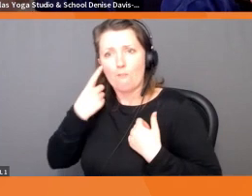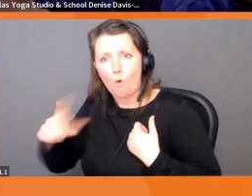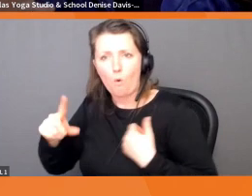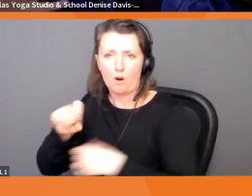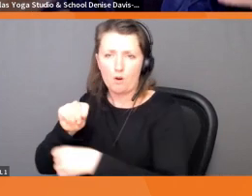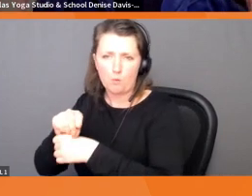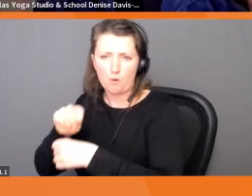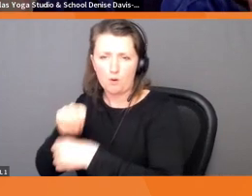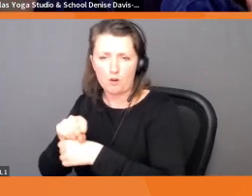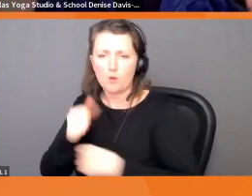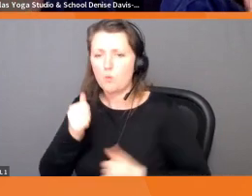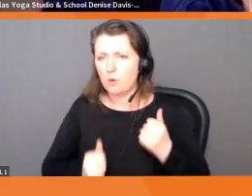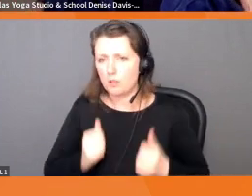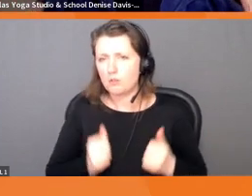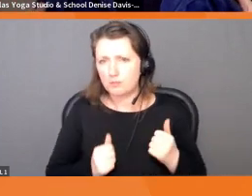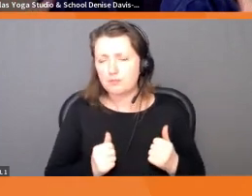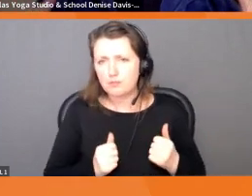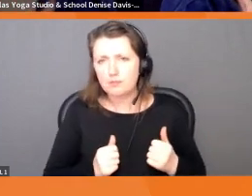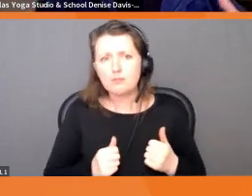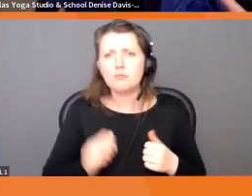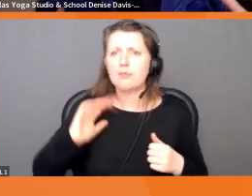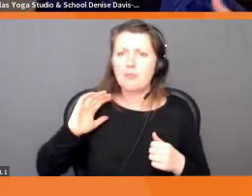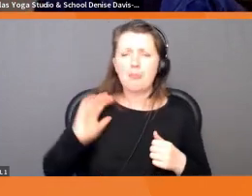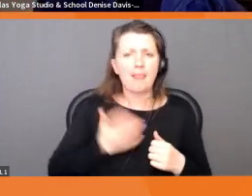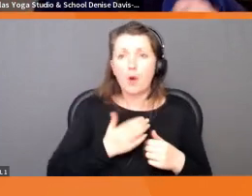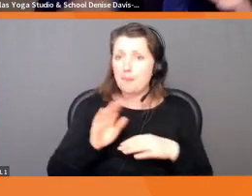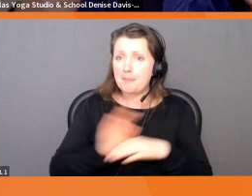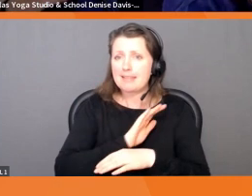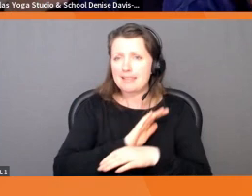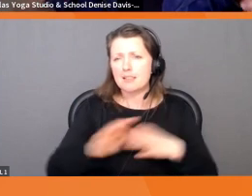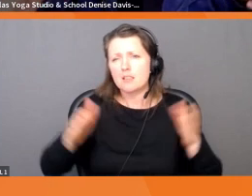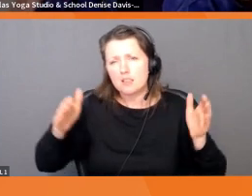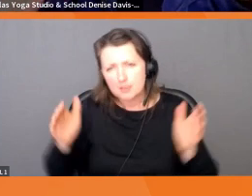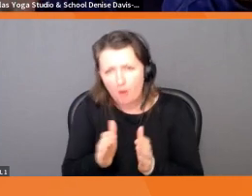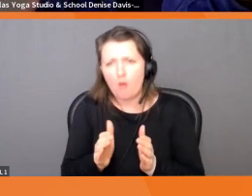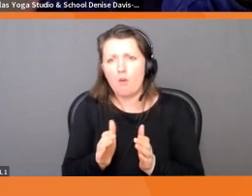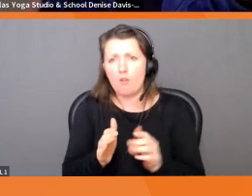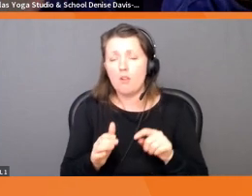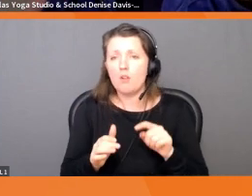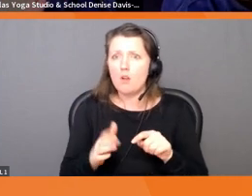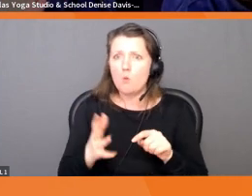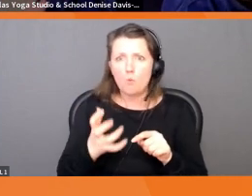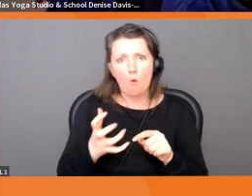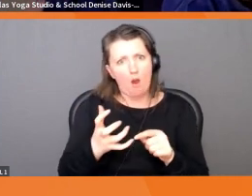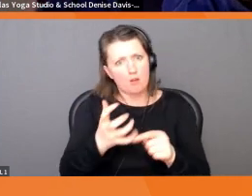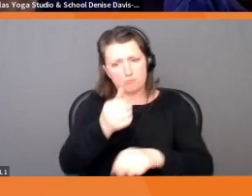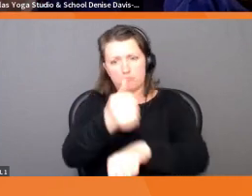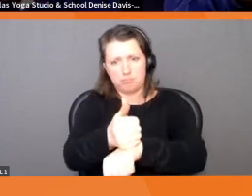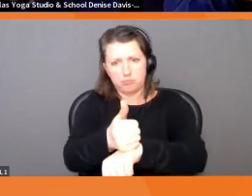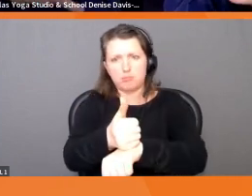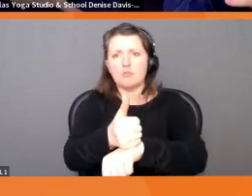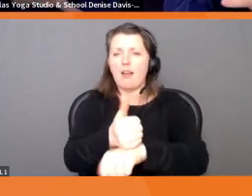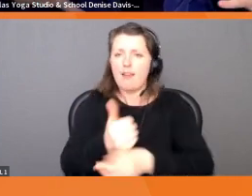Our businesses are social enterprise oriented, frequently as small businesses. We want to make a difference in our communities, and